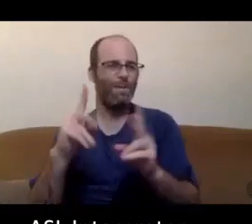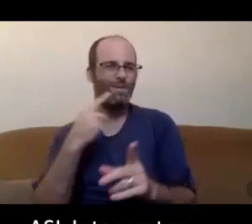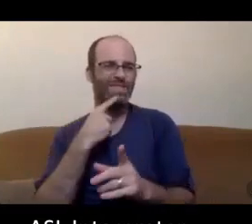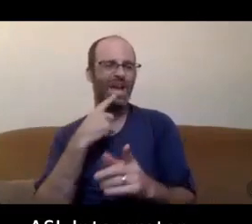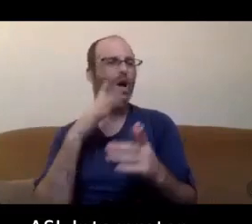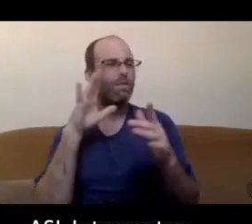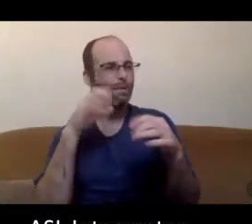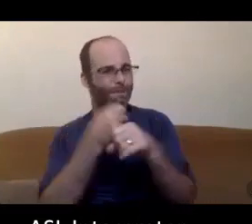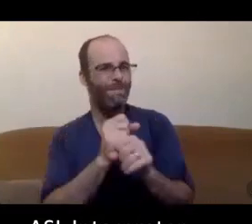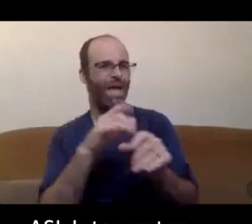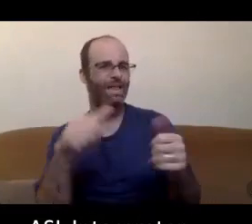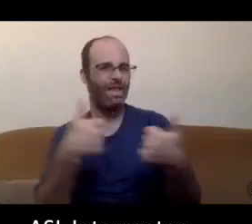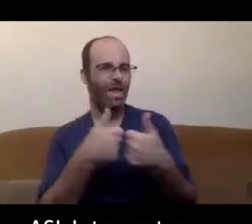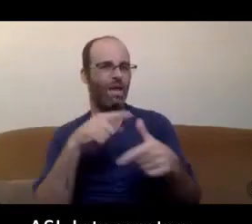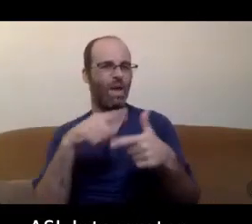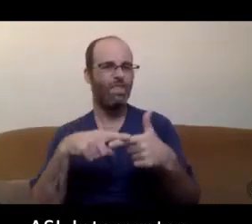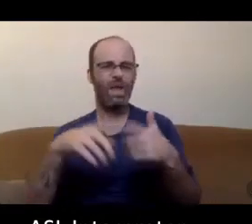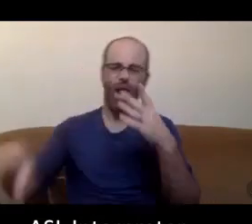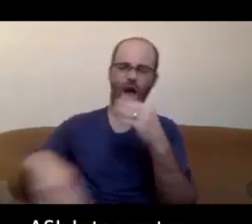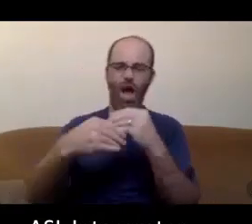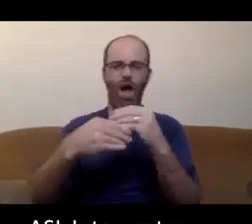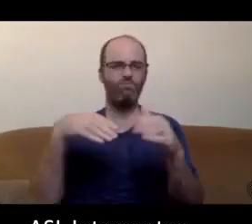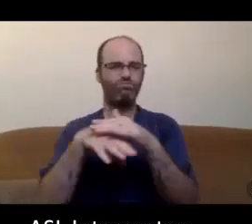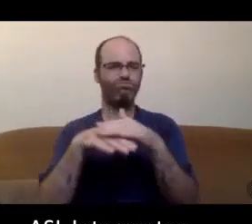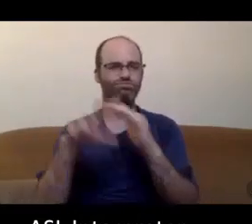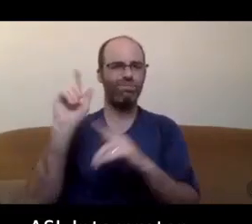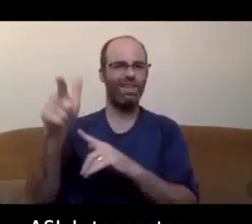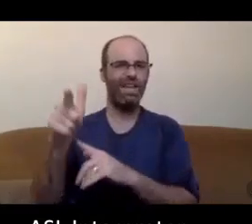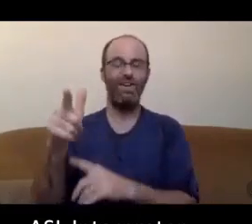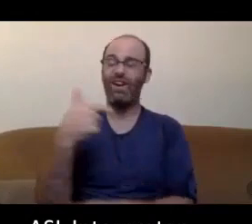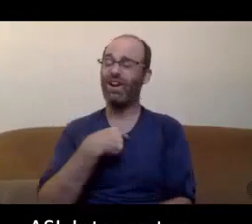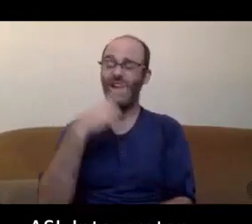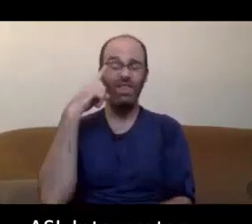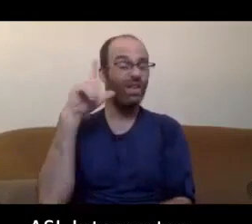Liam's absolutely spot on there.